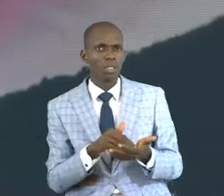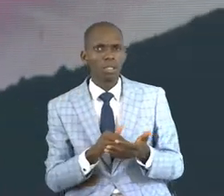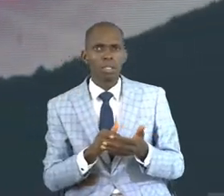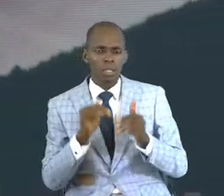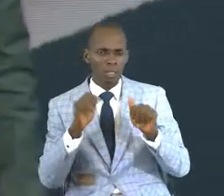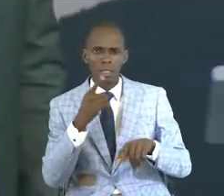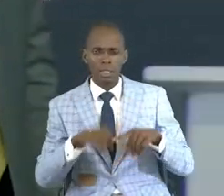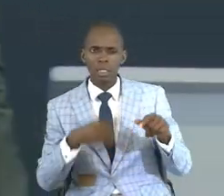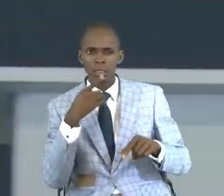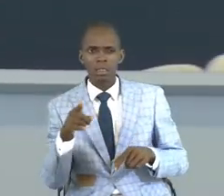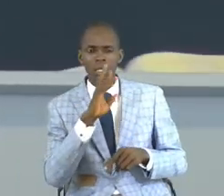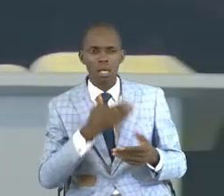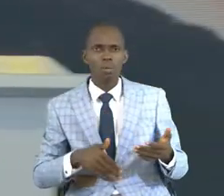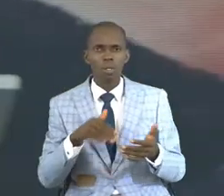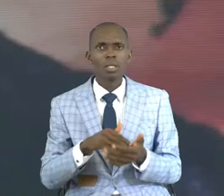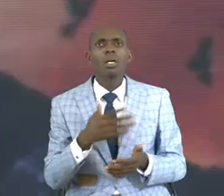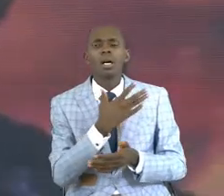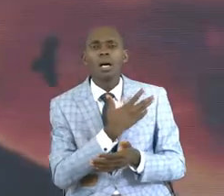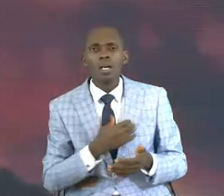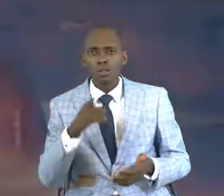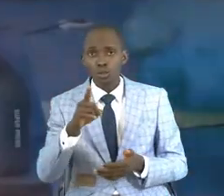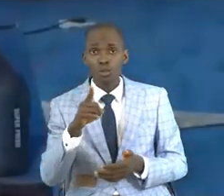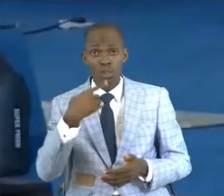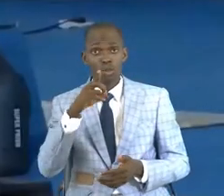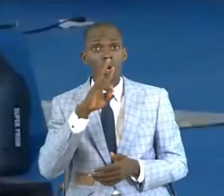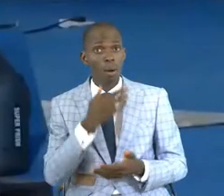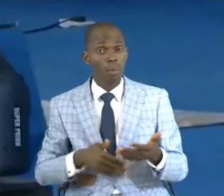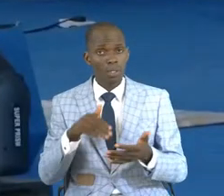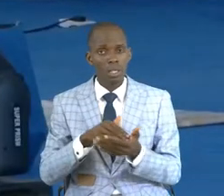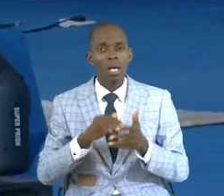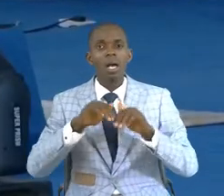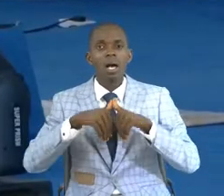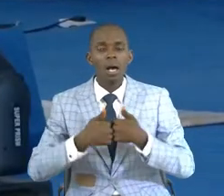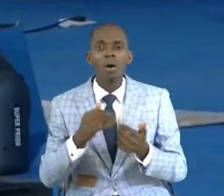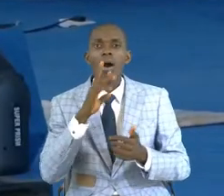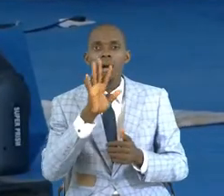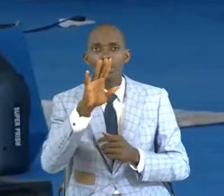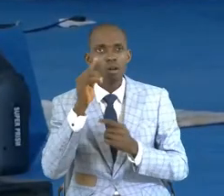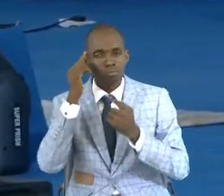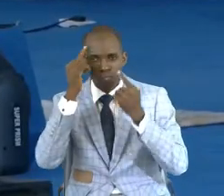come to Christ, how are your thoughts, your talks, your